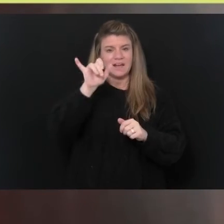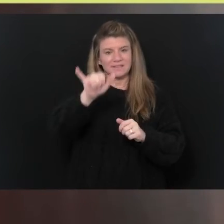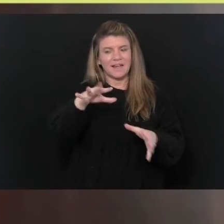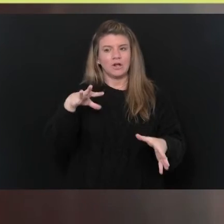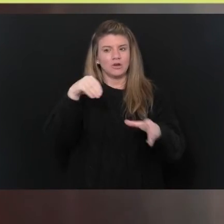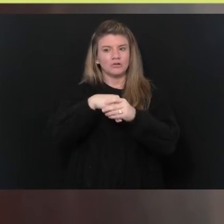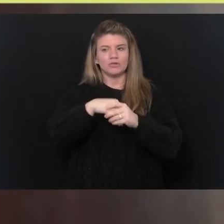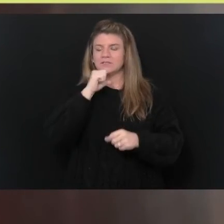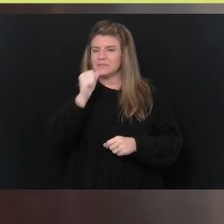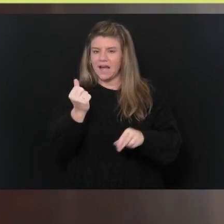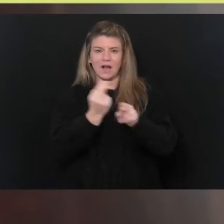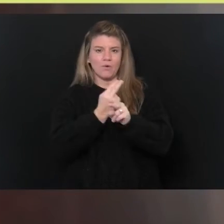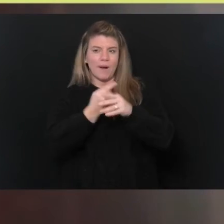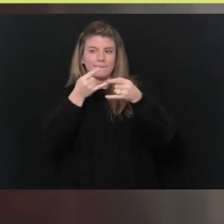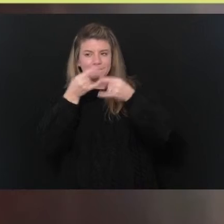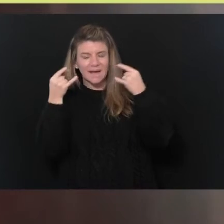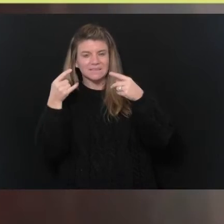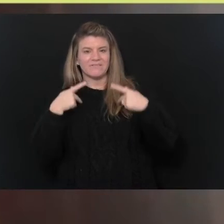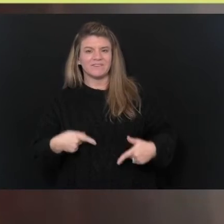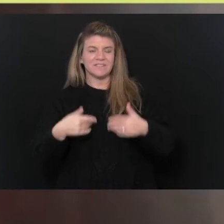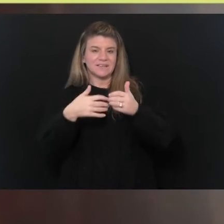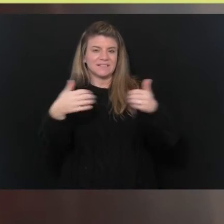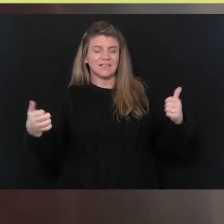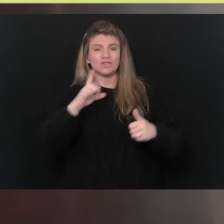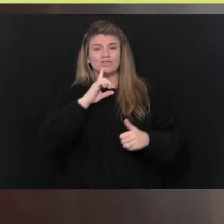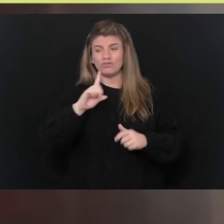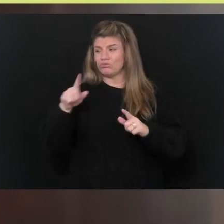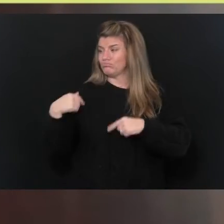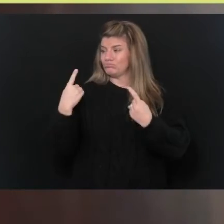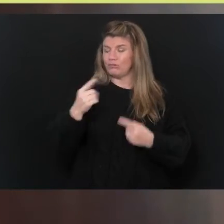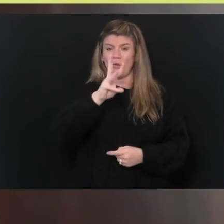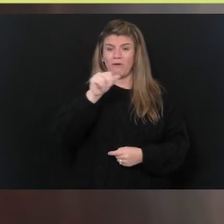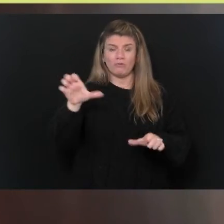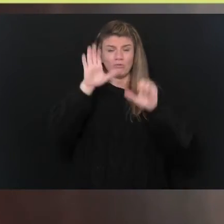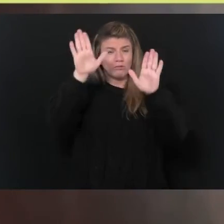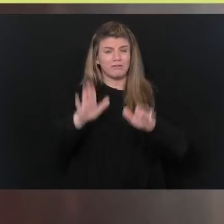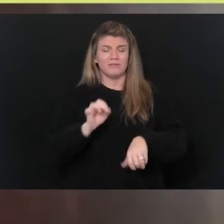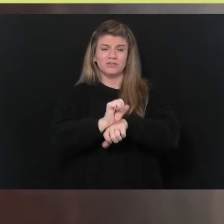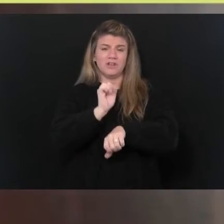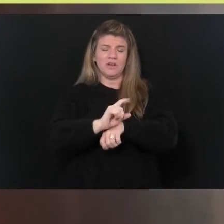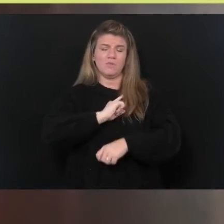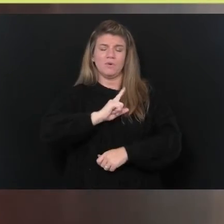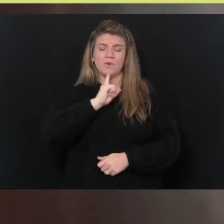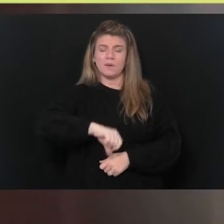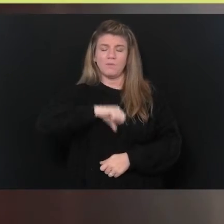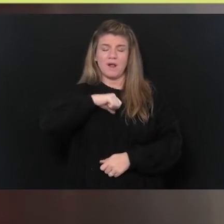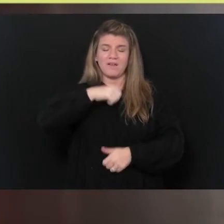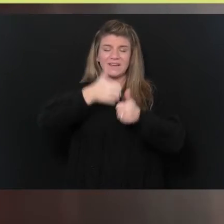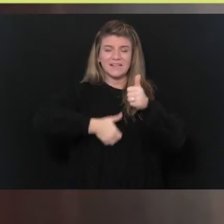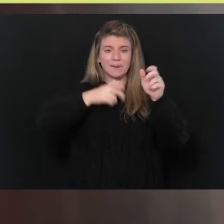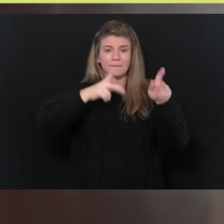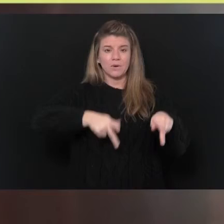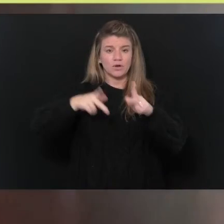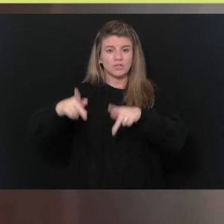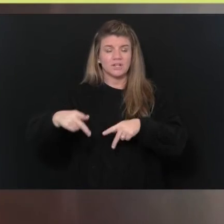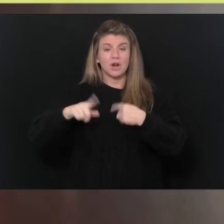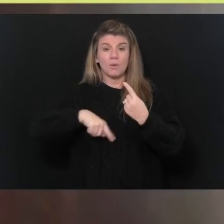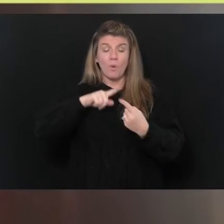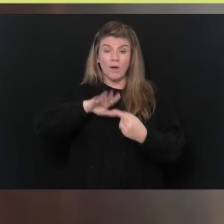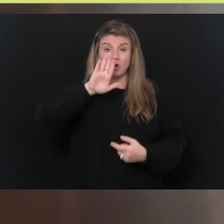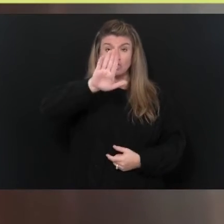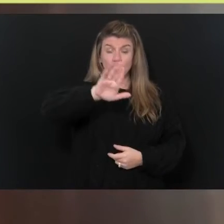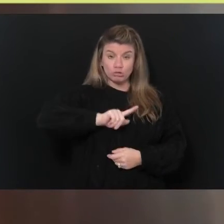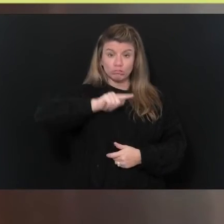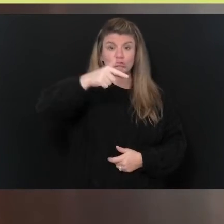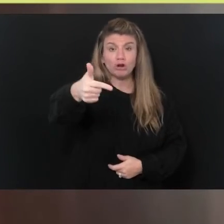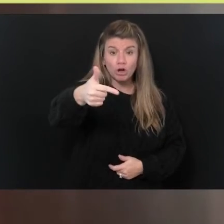and staying physically distanced. So West Virginia, you're doing amazing. We're so proud of each citizen, but when it's your time to stand up,